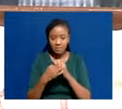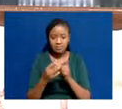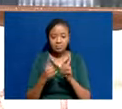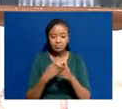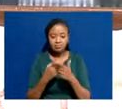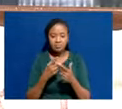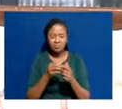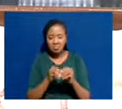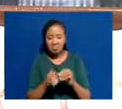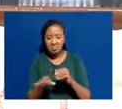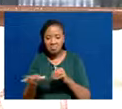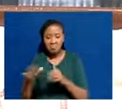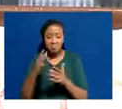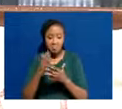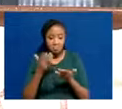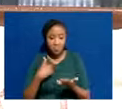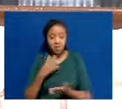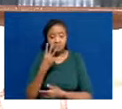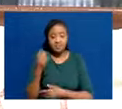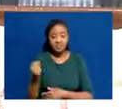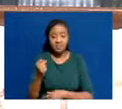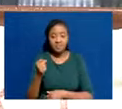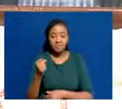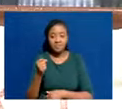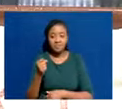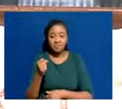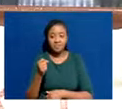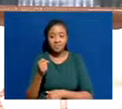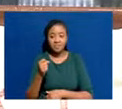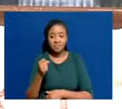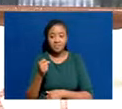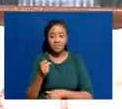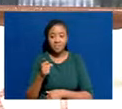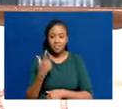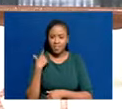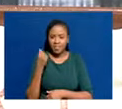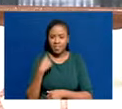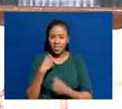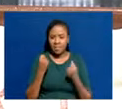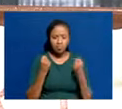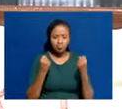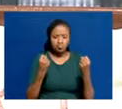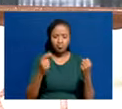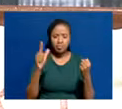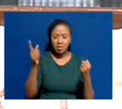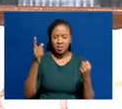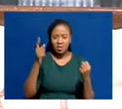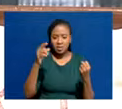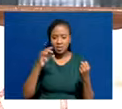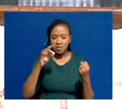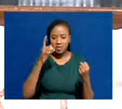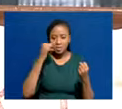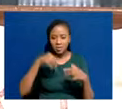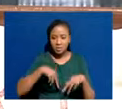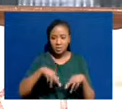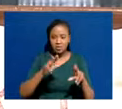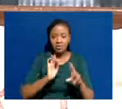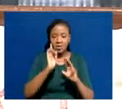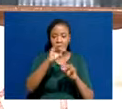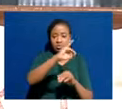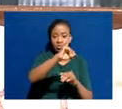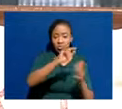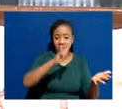than 45 people who've been... There's a lady I saw... I was driving past Tikabanas, and I was going towards Airport North Road.